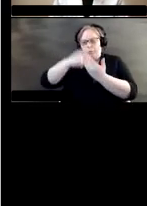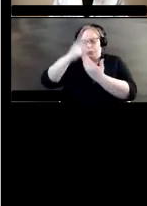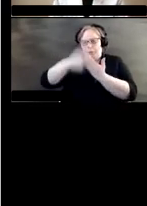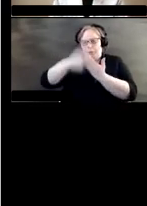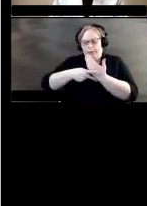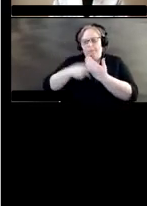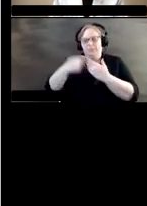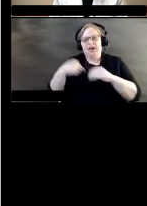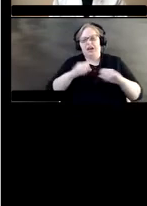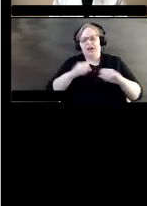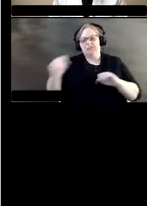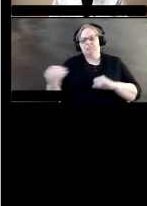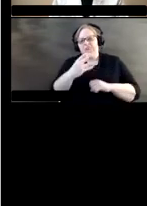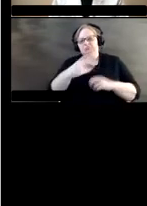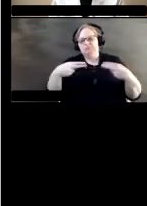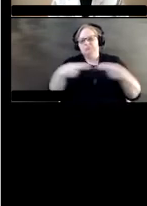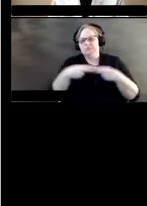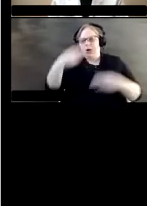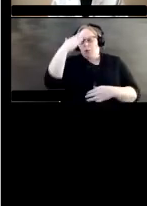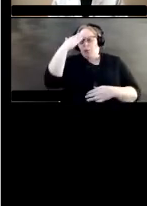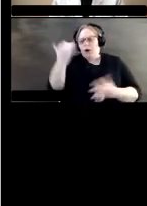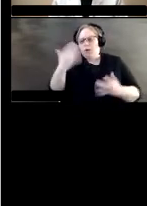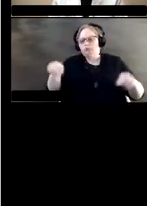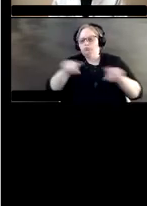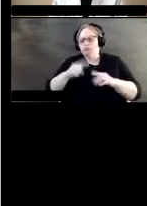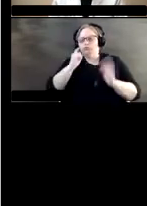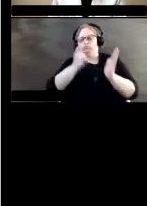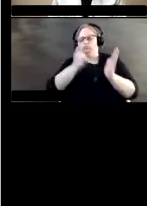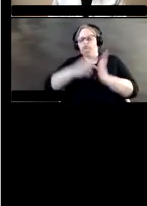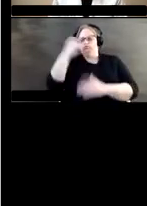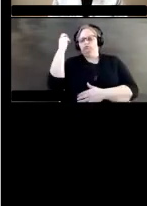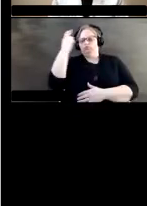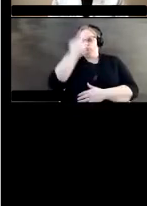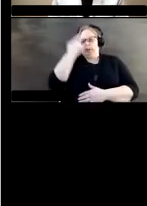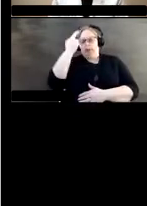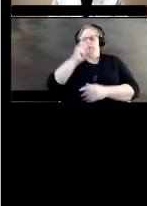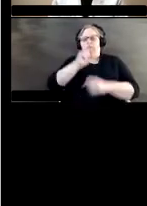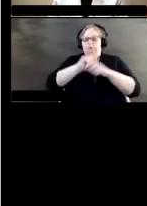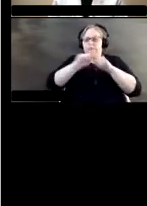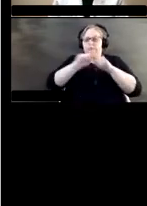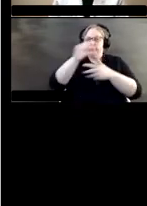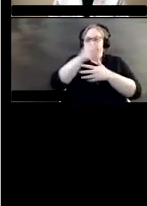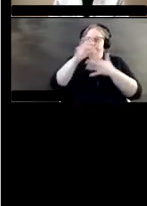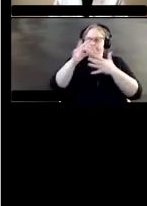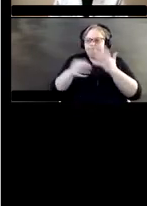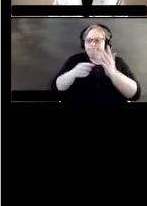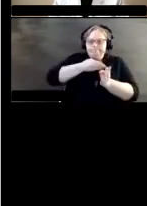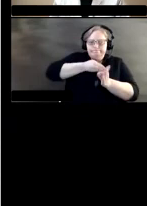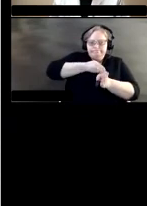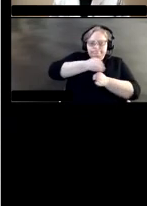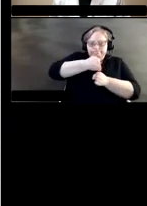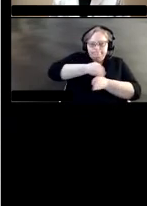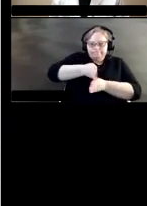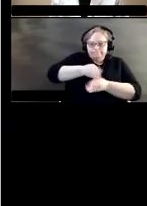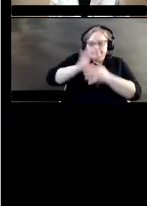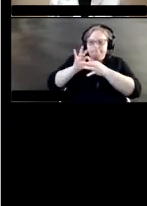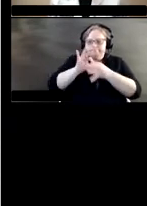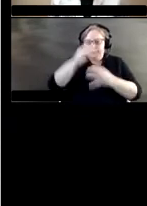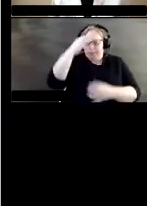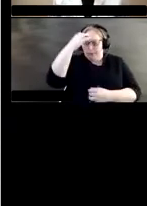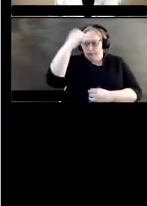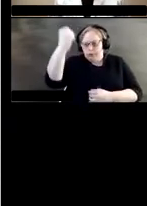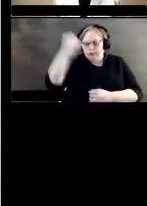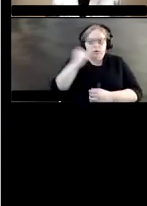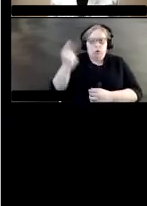are, you know, there are specialties in memory, and it's not always Parkinson's disease. So you can